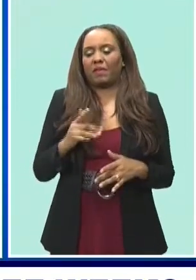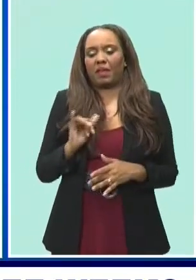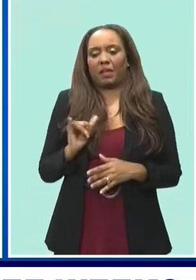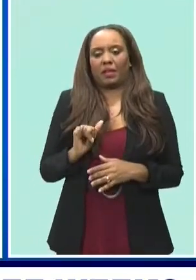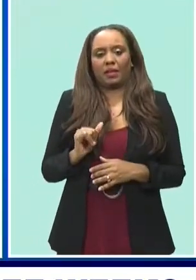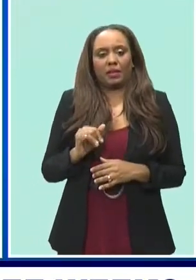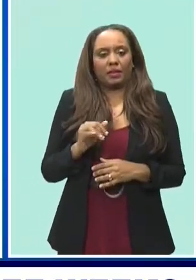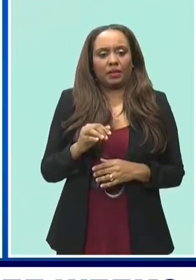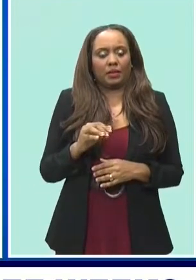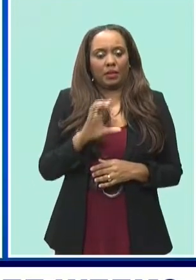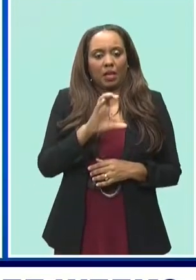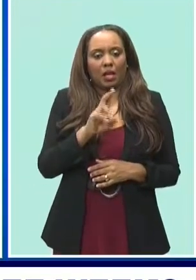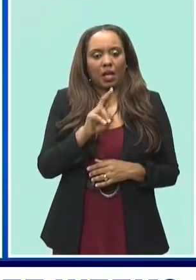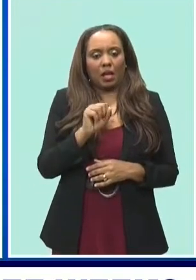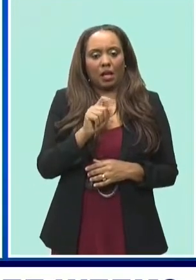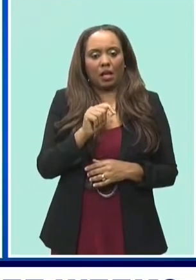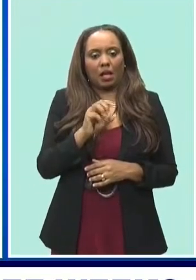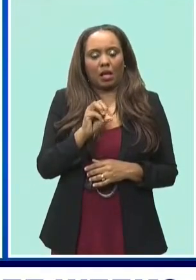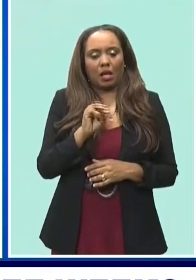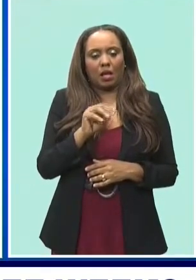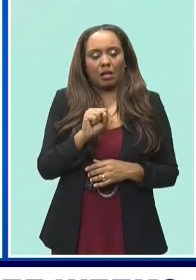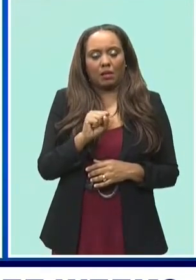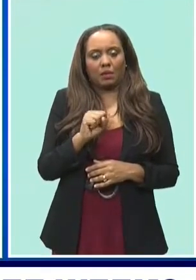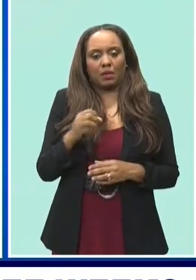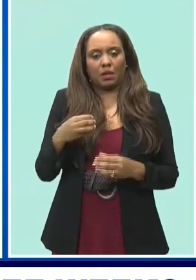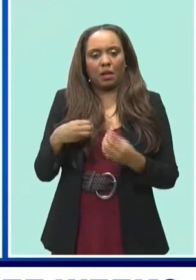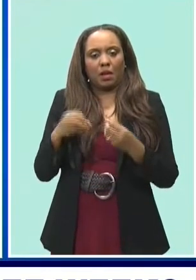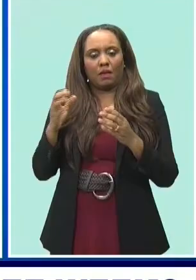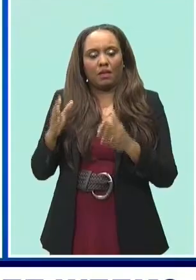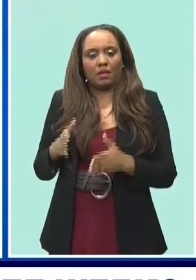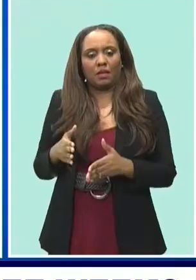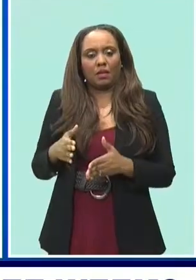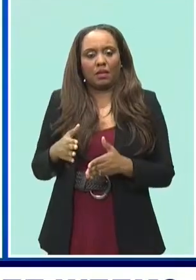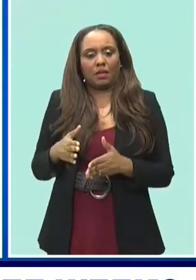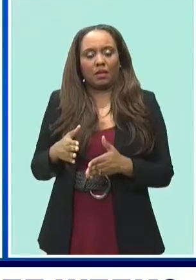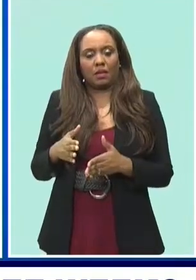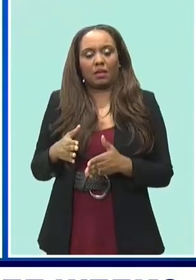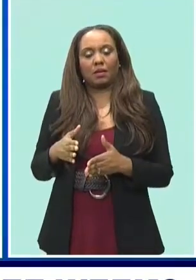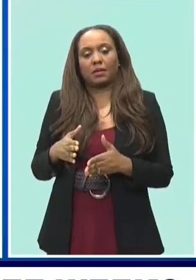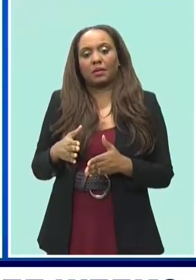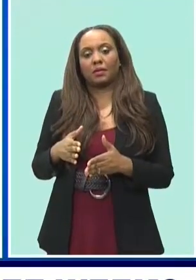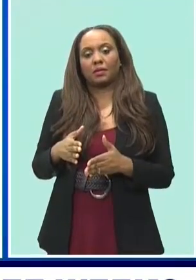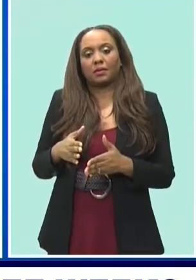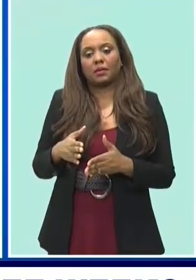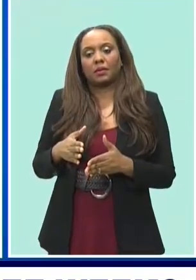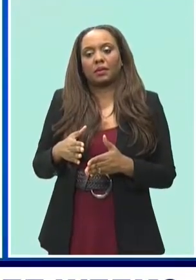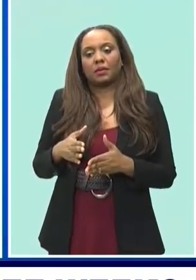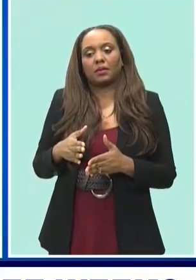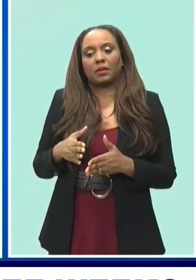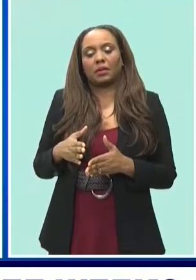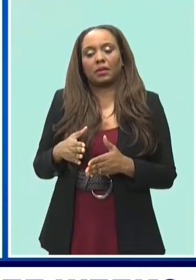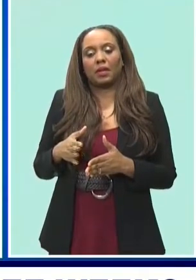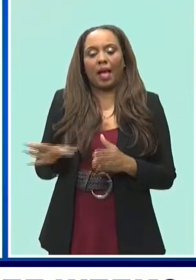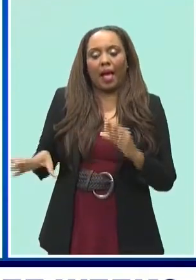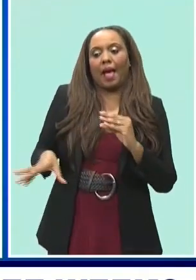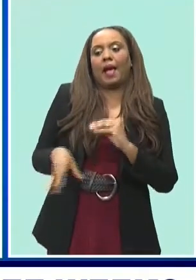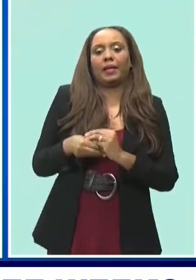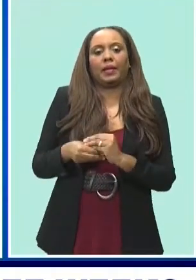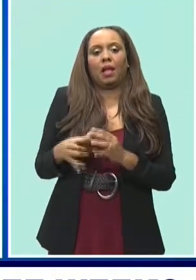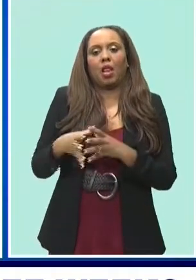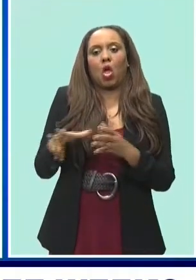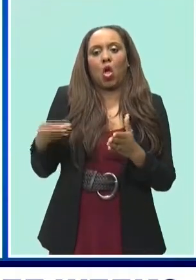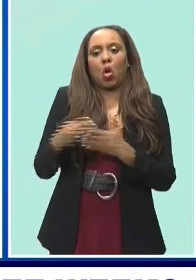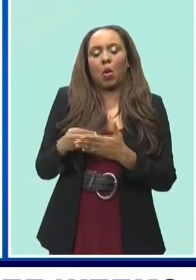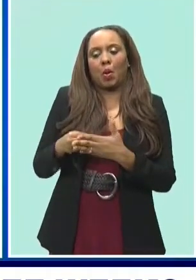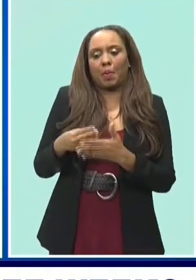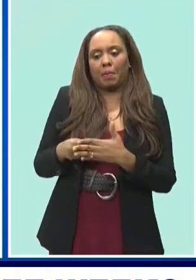officer is arbitrarily assigning a specific level of duty simply because the